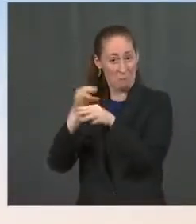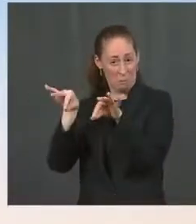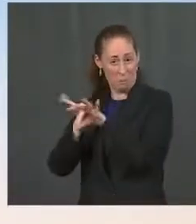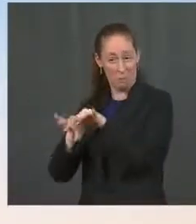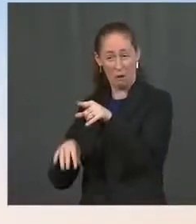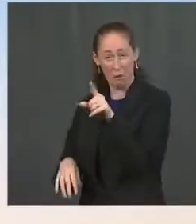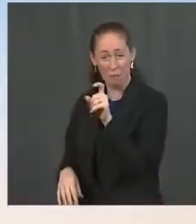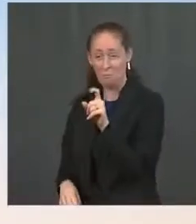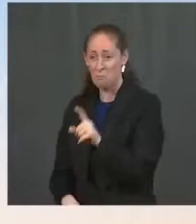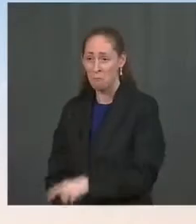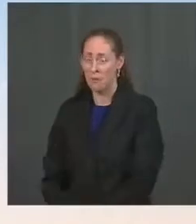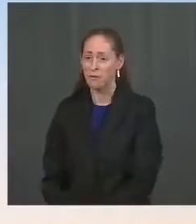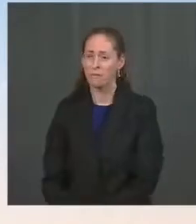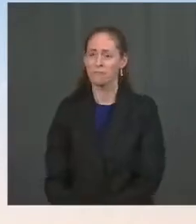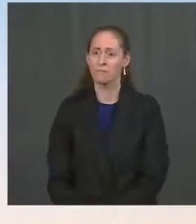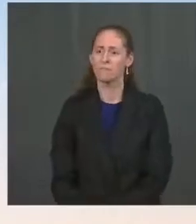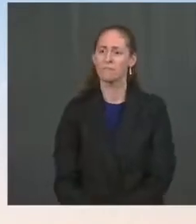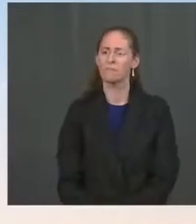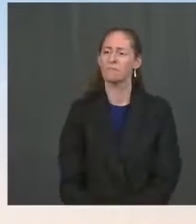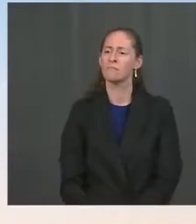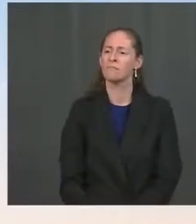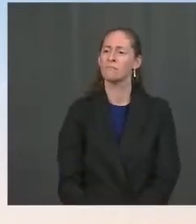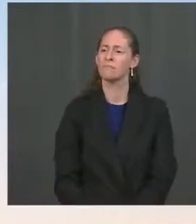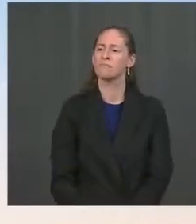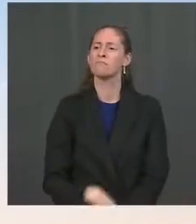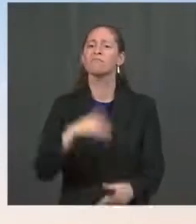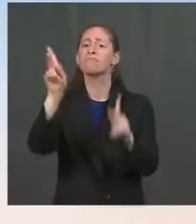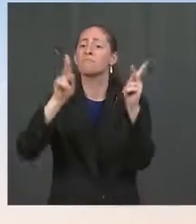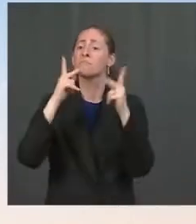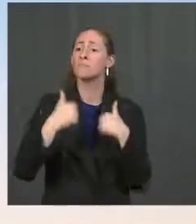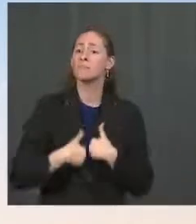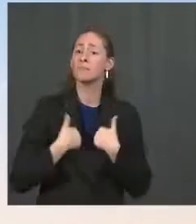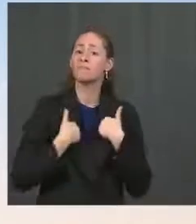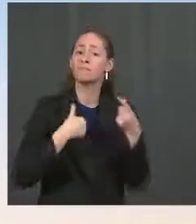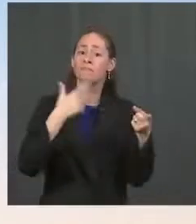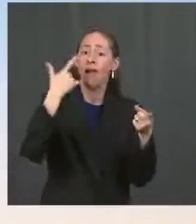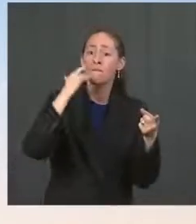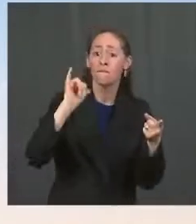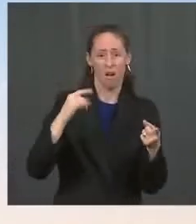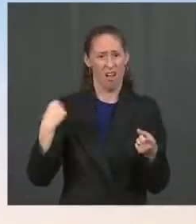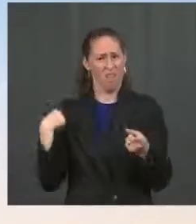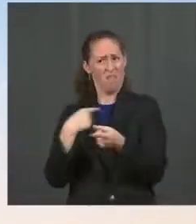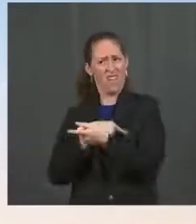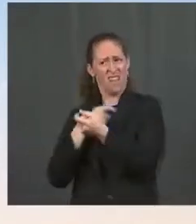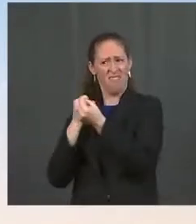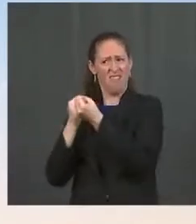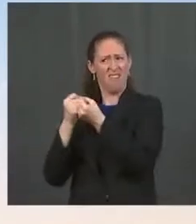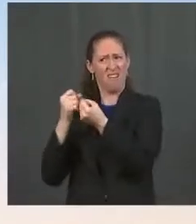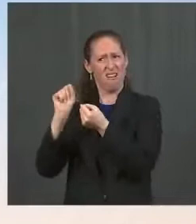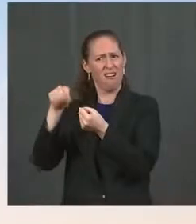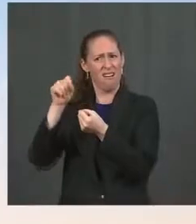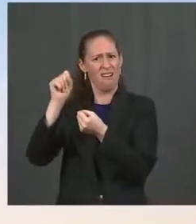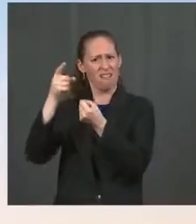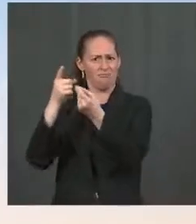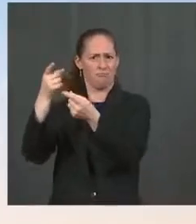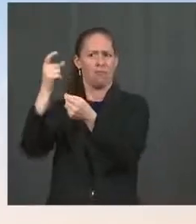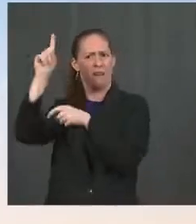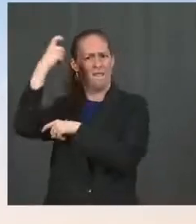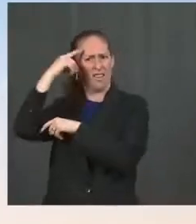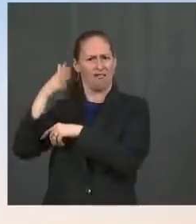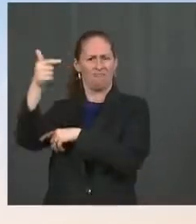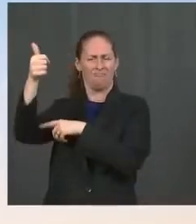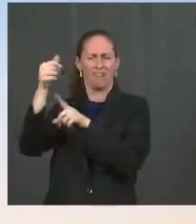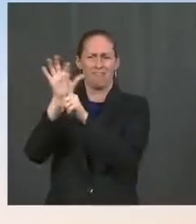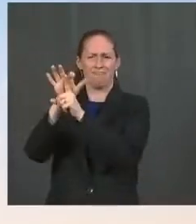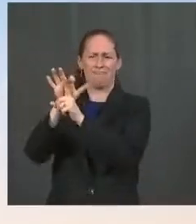in California, as he does in Virginia and other states where there are competitive elections this year. And certainly we don't go campaign in states